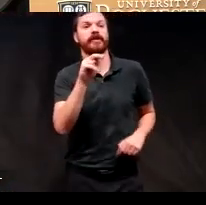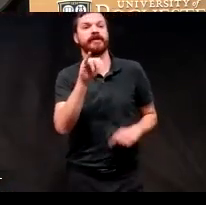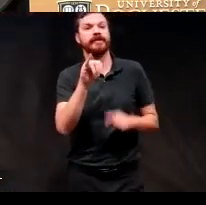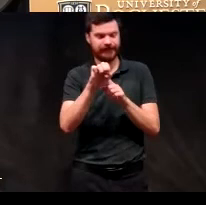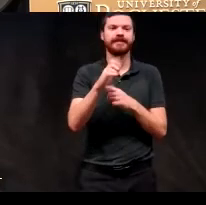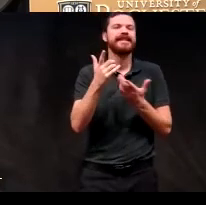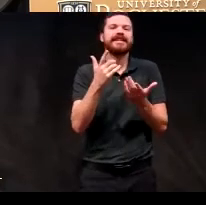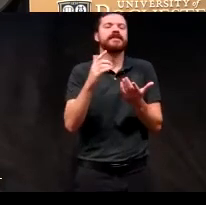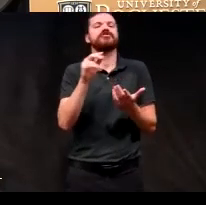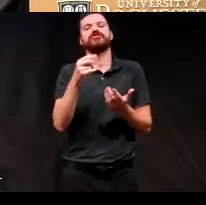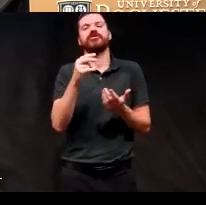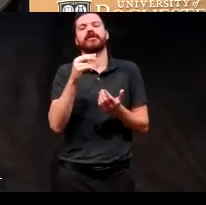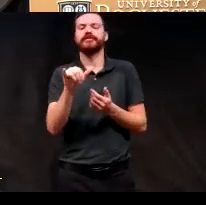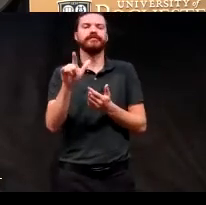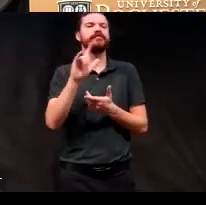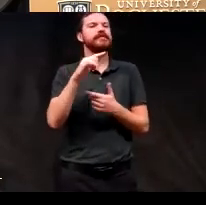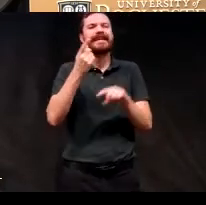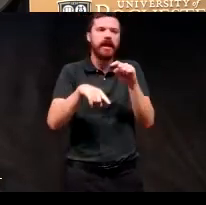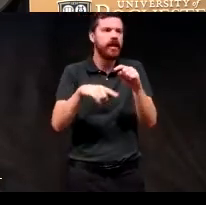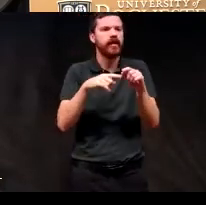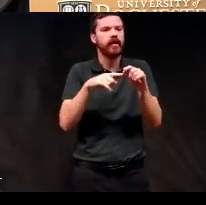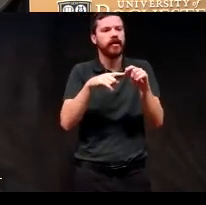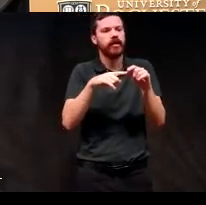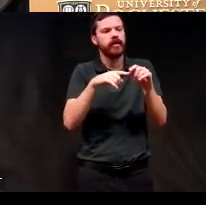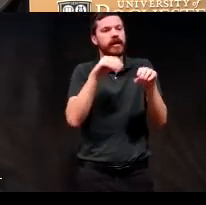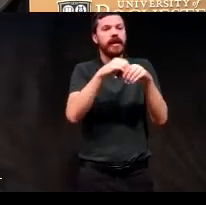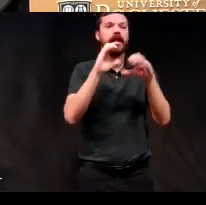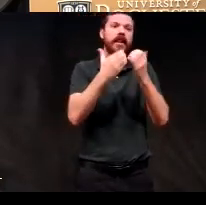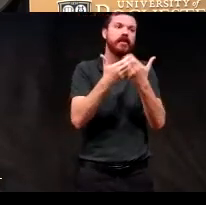the typical ADHD things. And